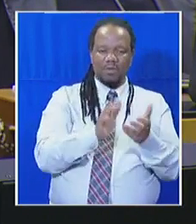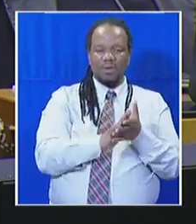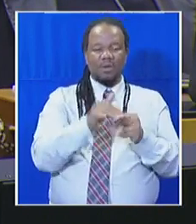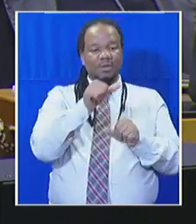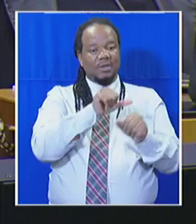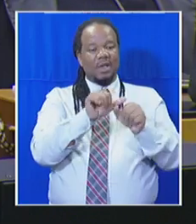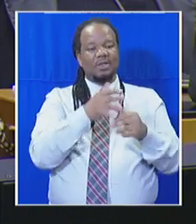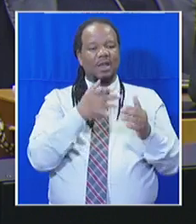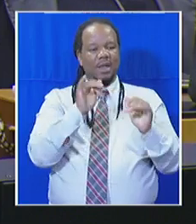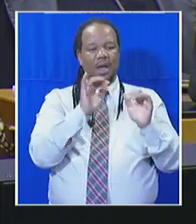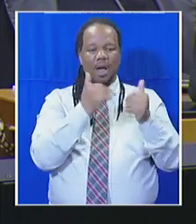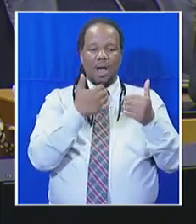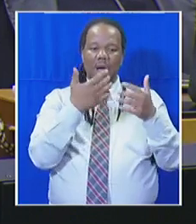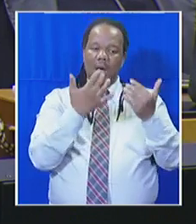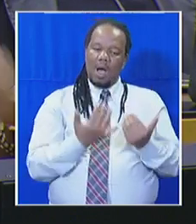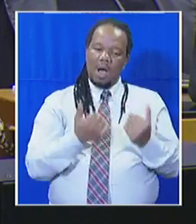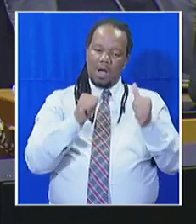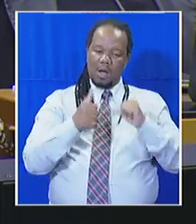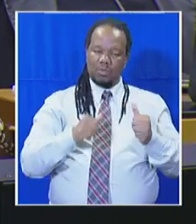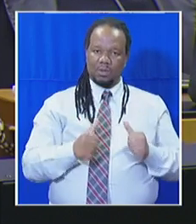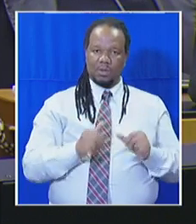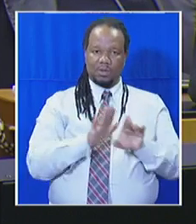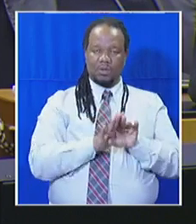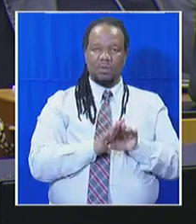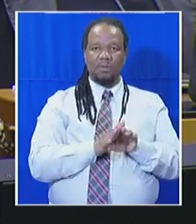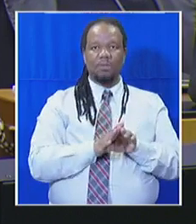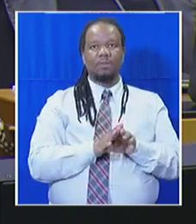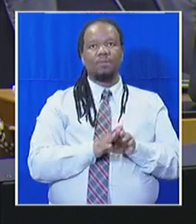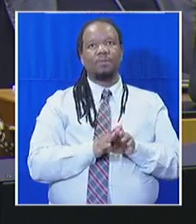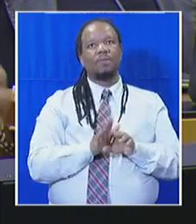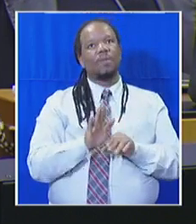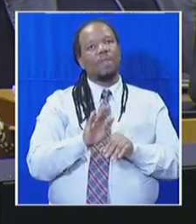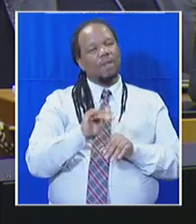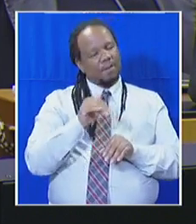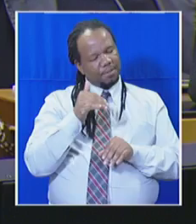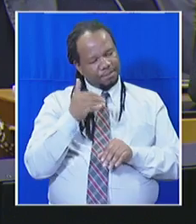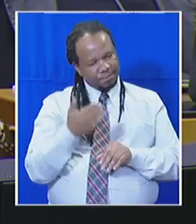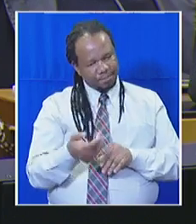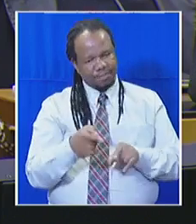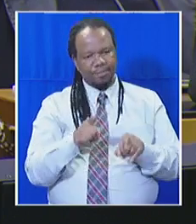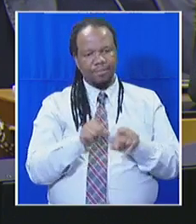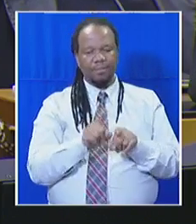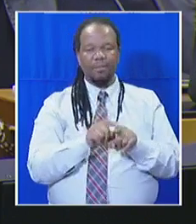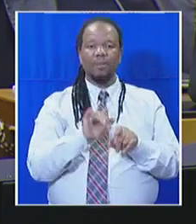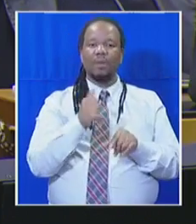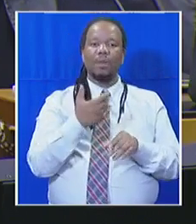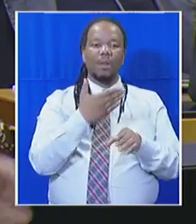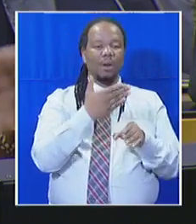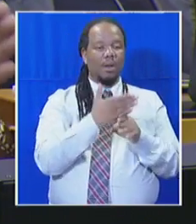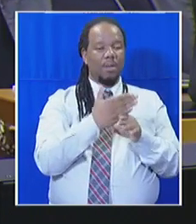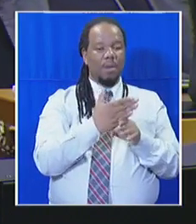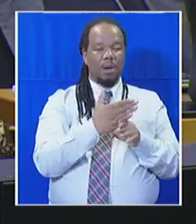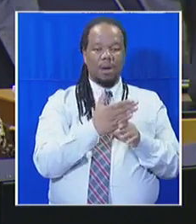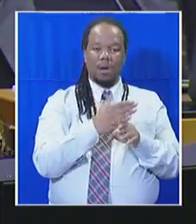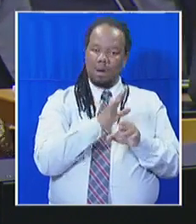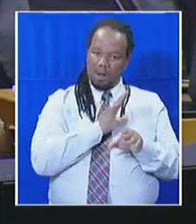believe that assessment is critical and necessary, and in the chamber itself, the Education Labor Relations Council, we are moving from